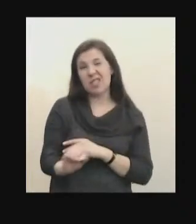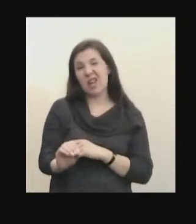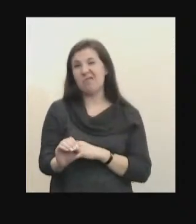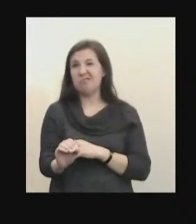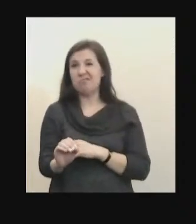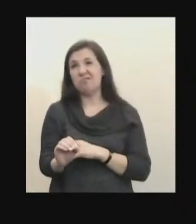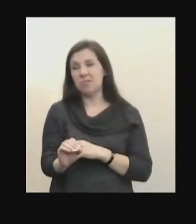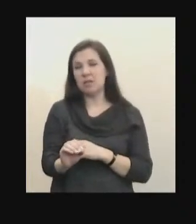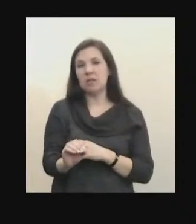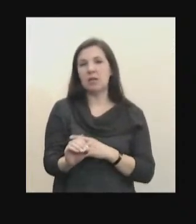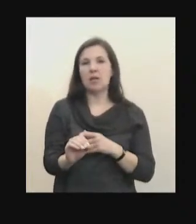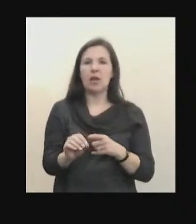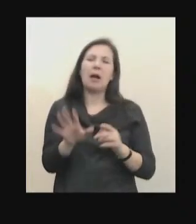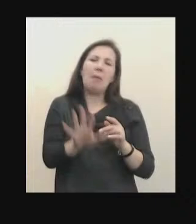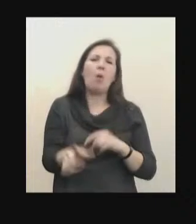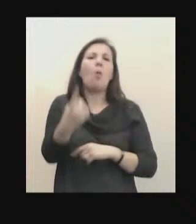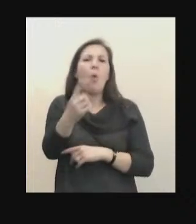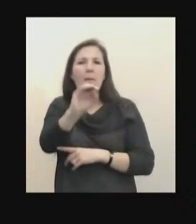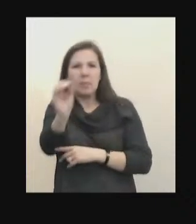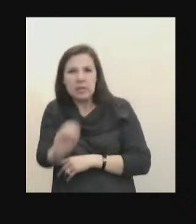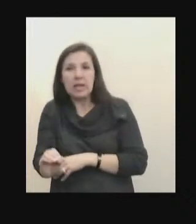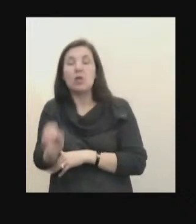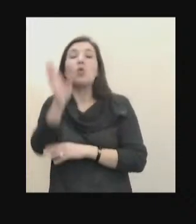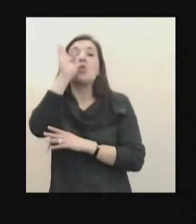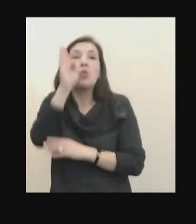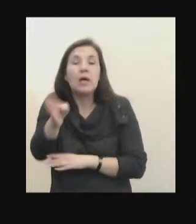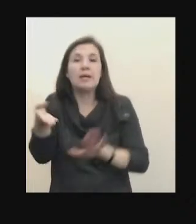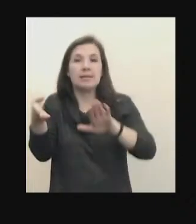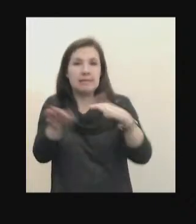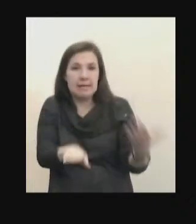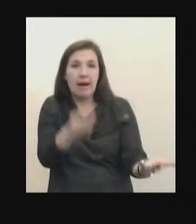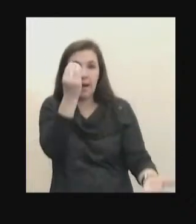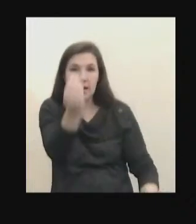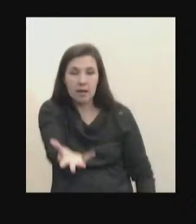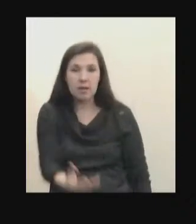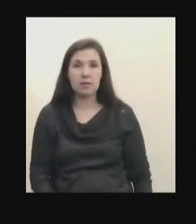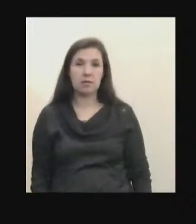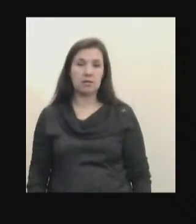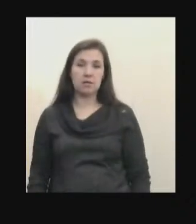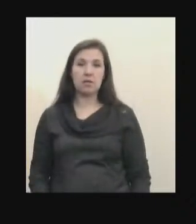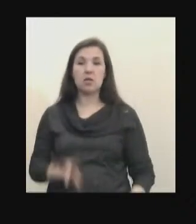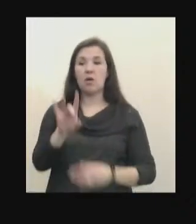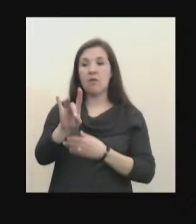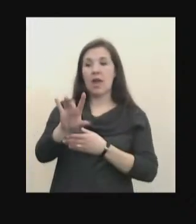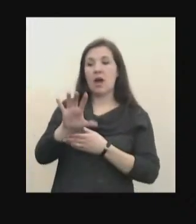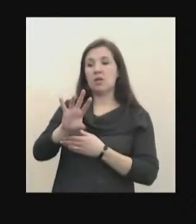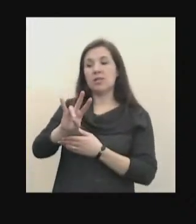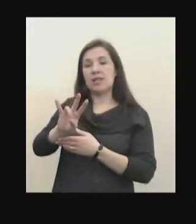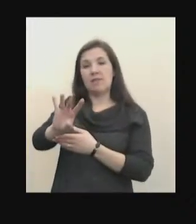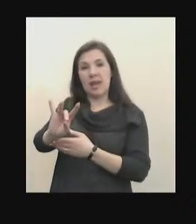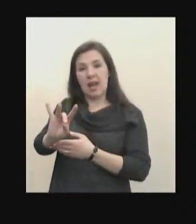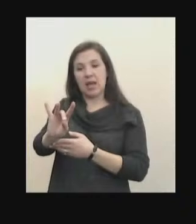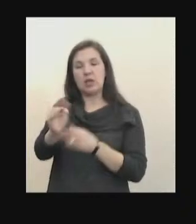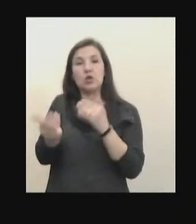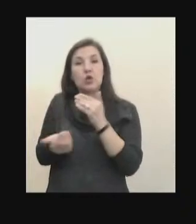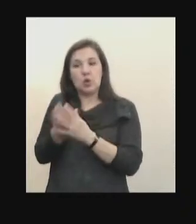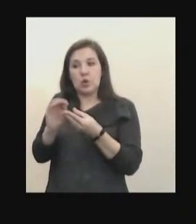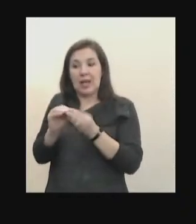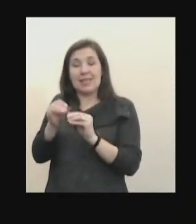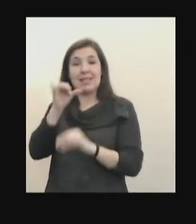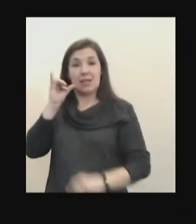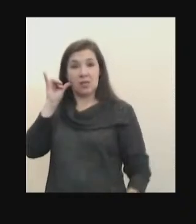everybody who catches COVID, will die. So if we had 878 new cases just yesterday